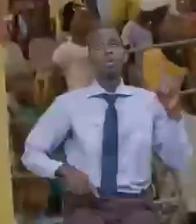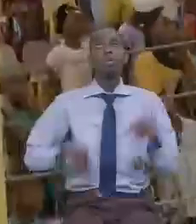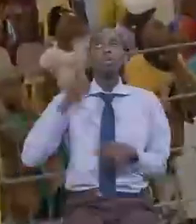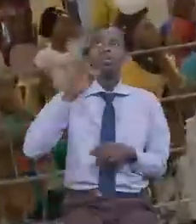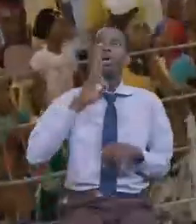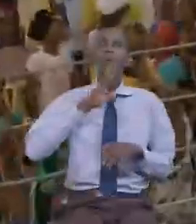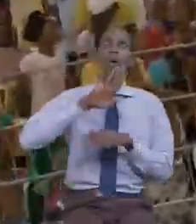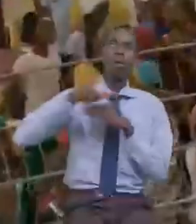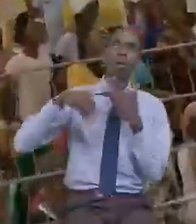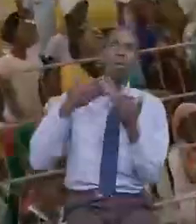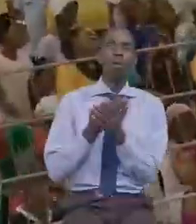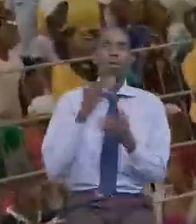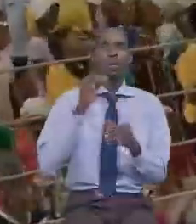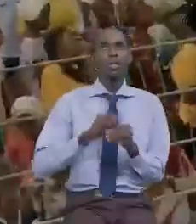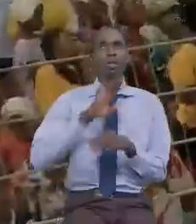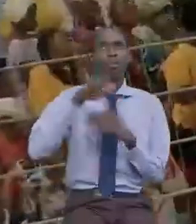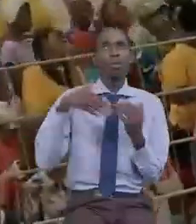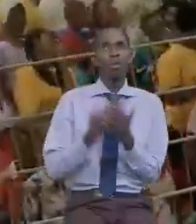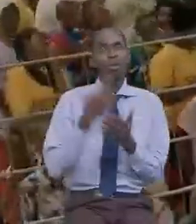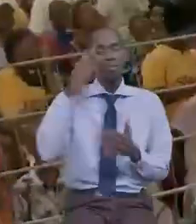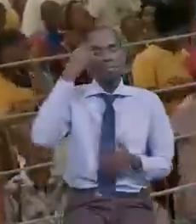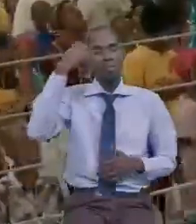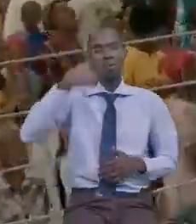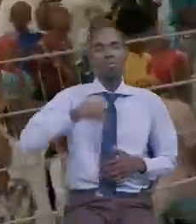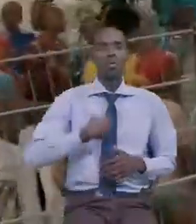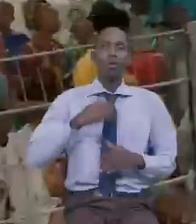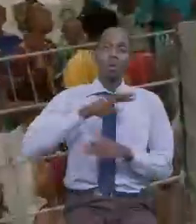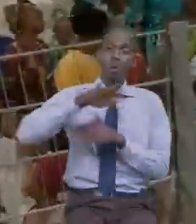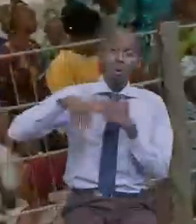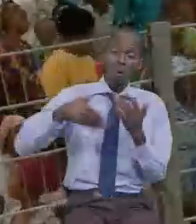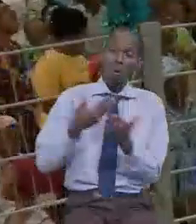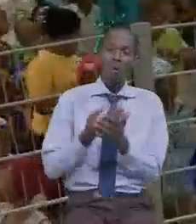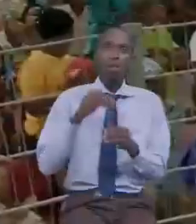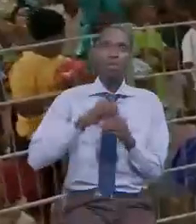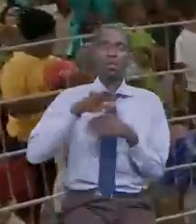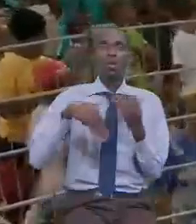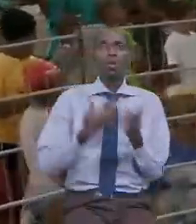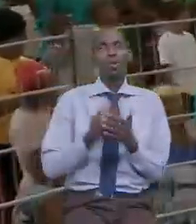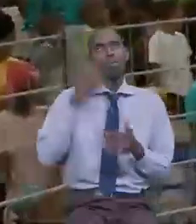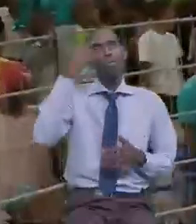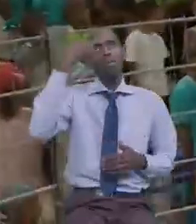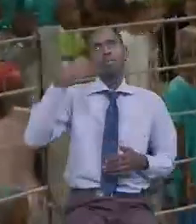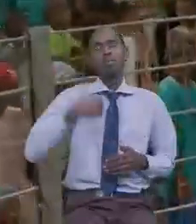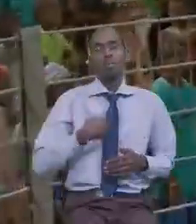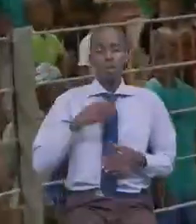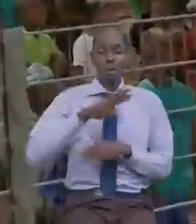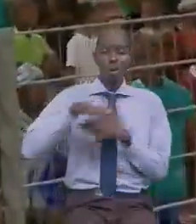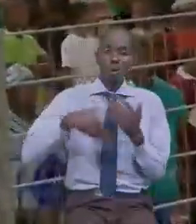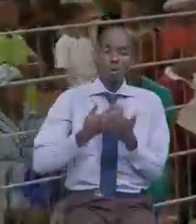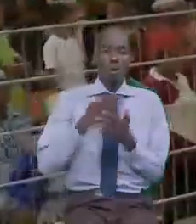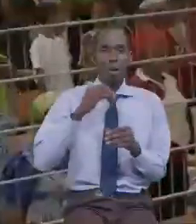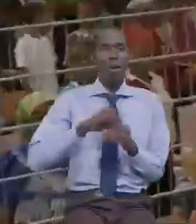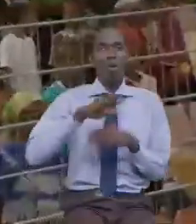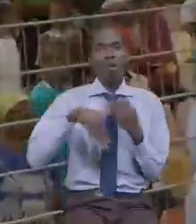me. Tell him, all in all for me. All in all for me. He's